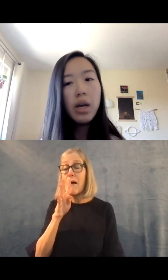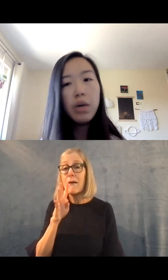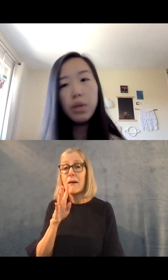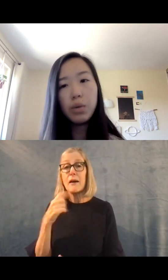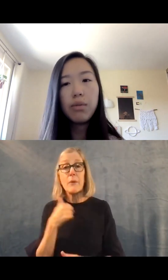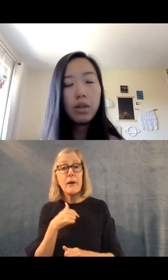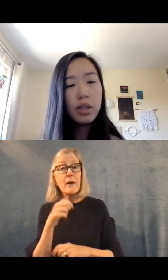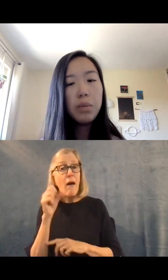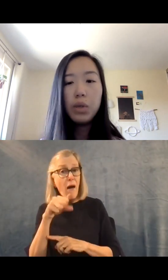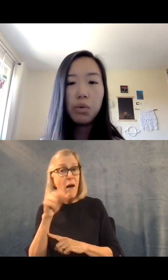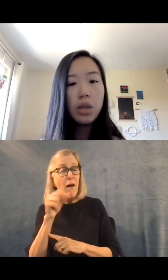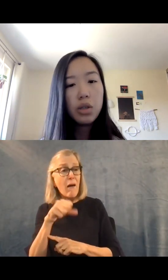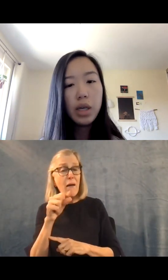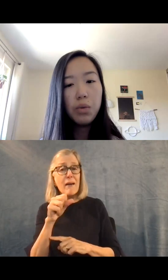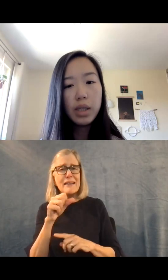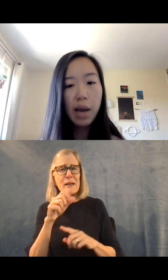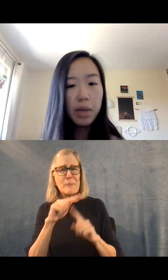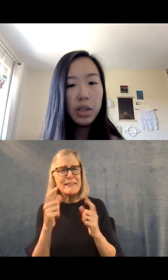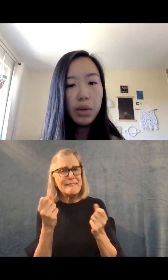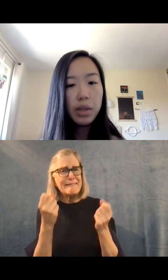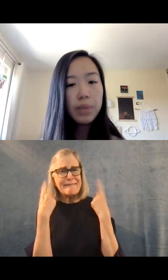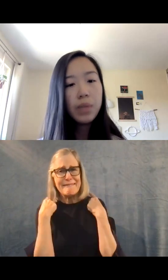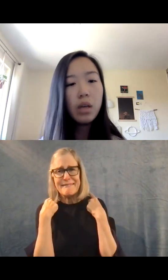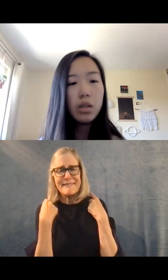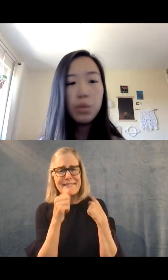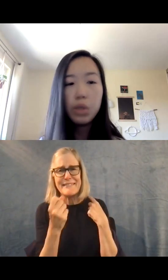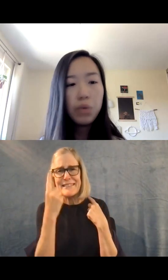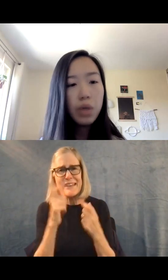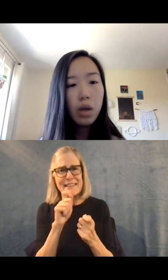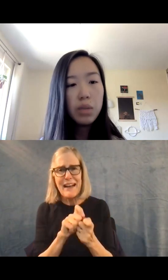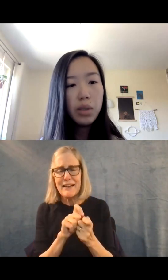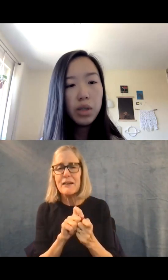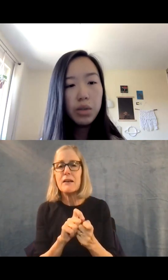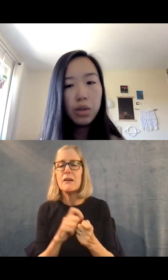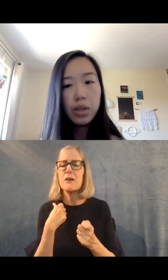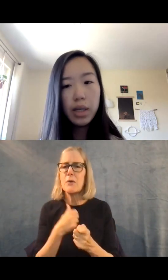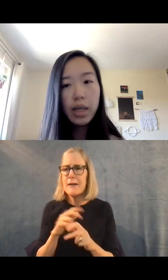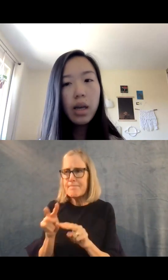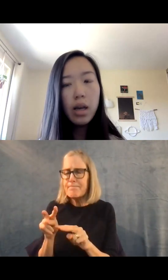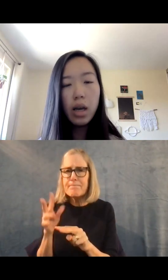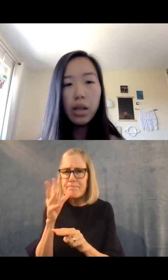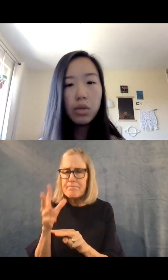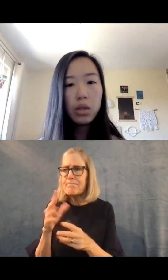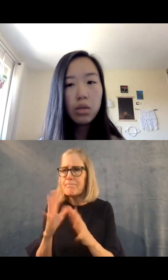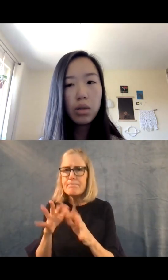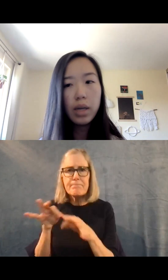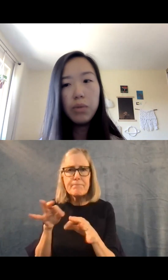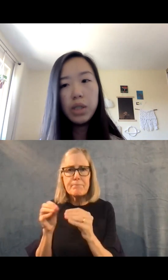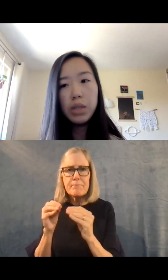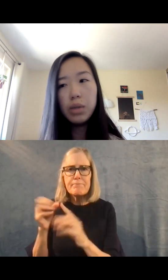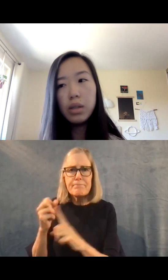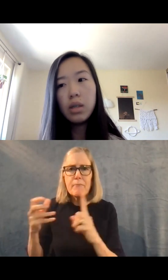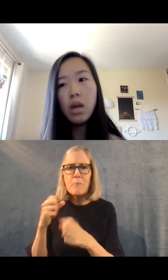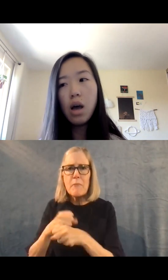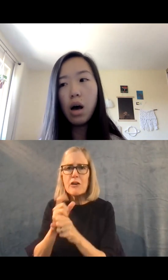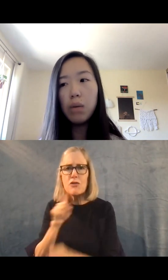agree with whatever they're saying, but we don't really understand what is happening to us. So then we tried really hard to make sure she was understanding. And this was still around the time when